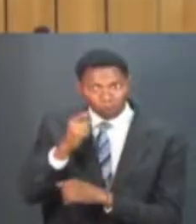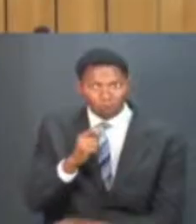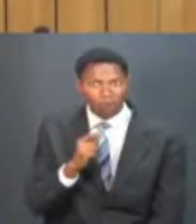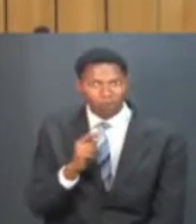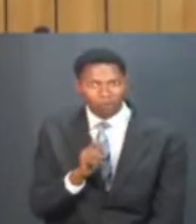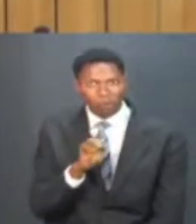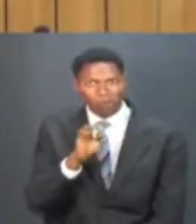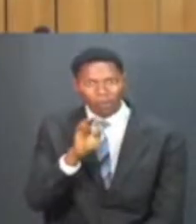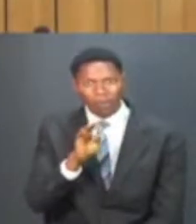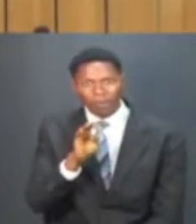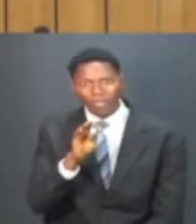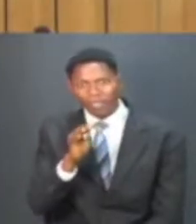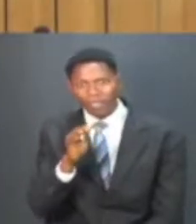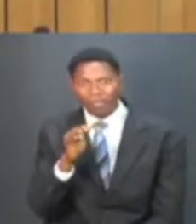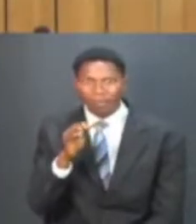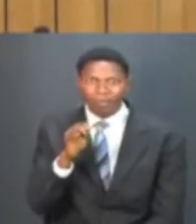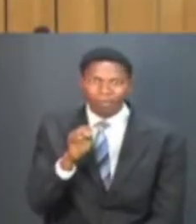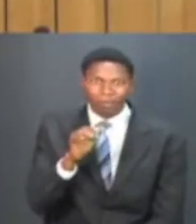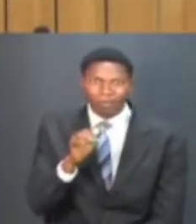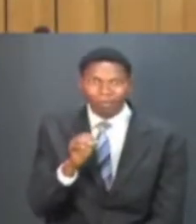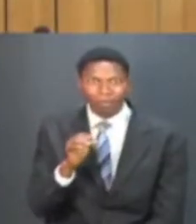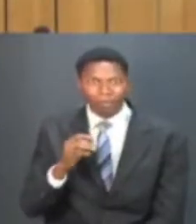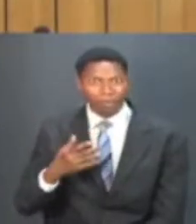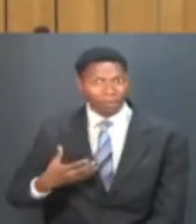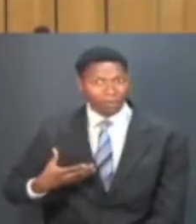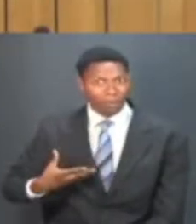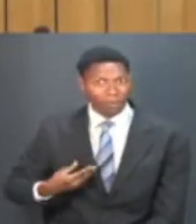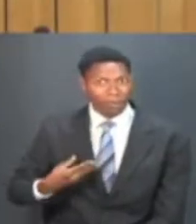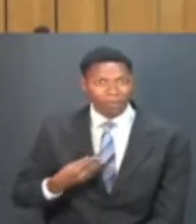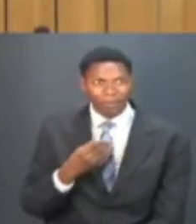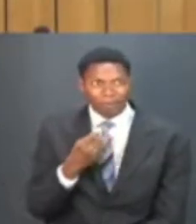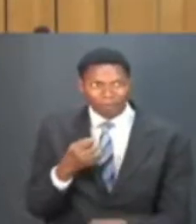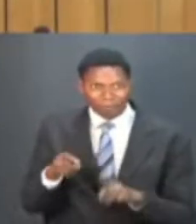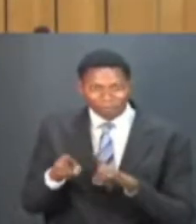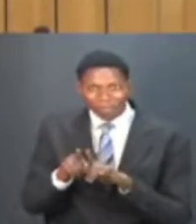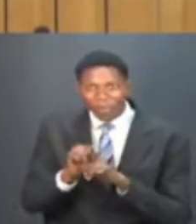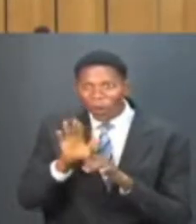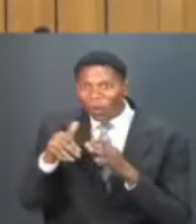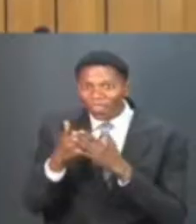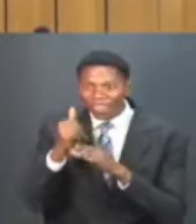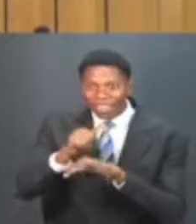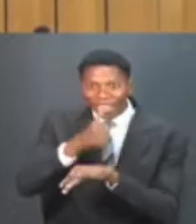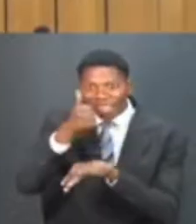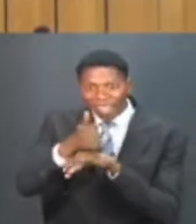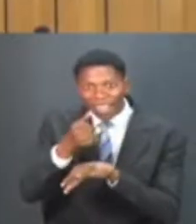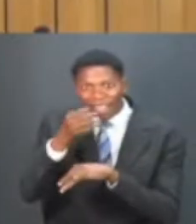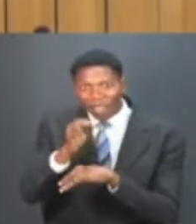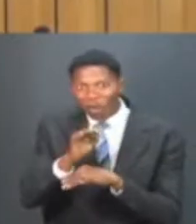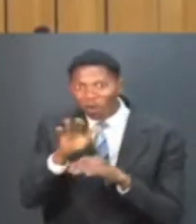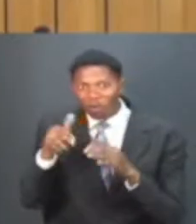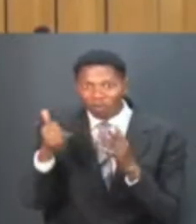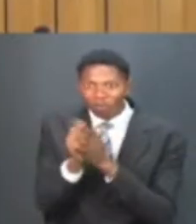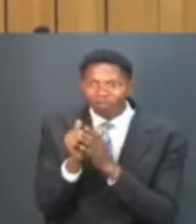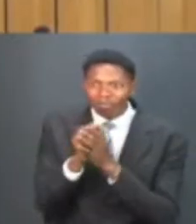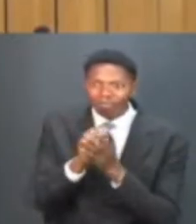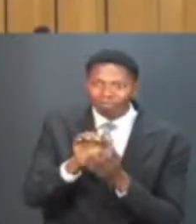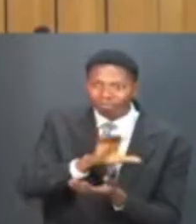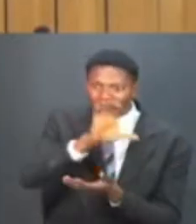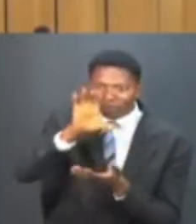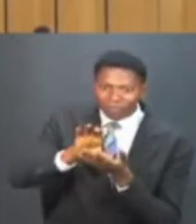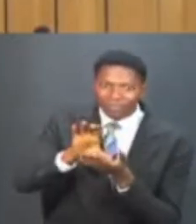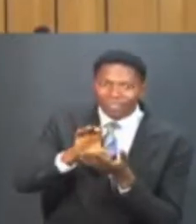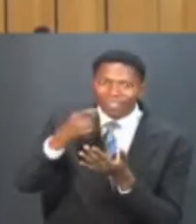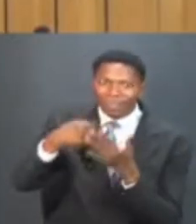cervical cancer at regional and selected district hospitals. The establishment of oncology centers at the Kolebu